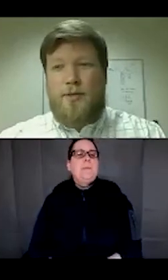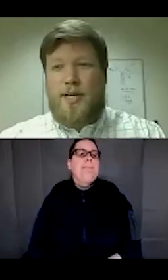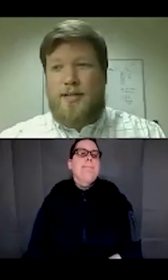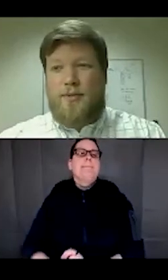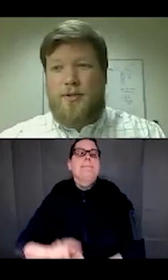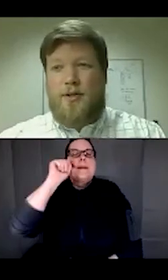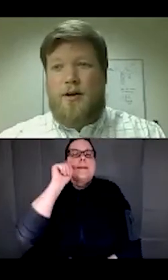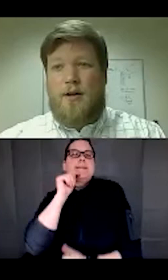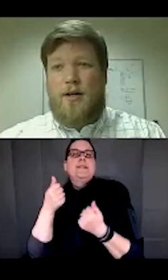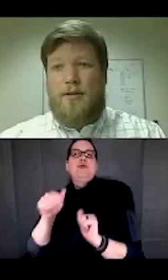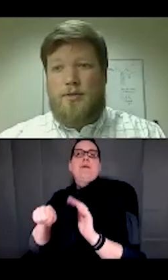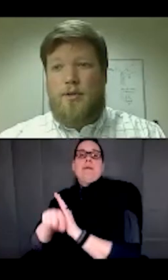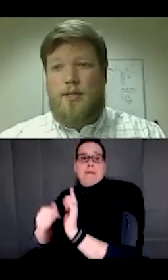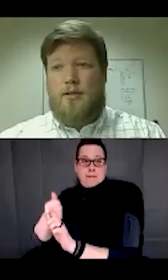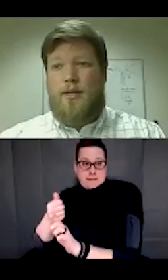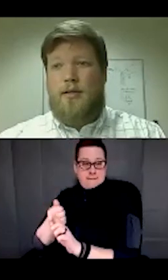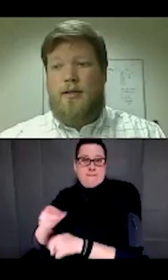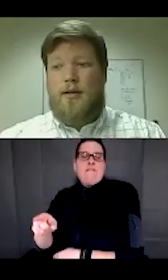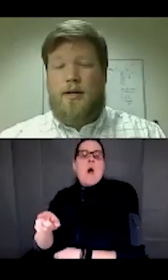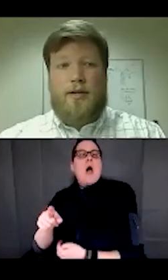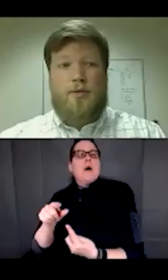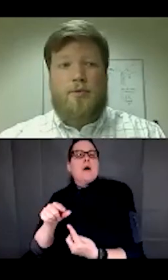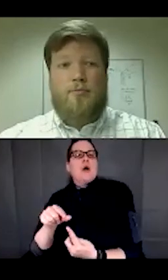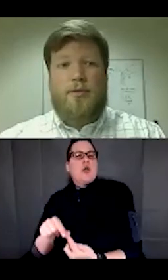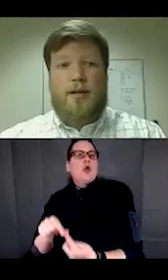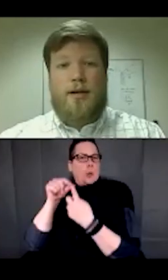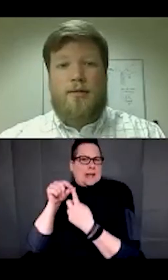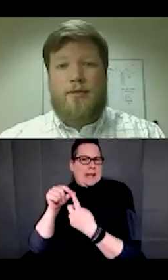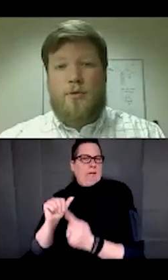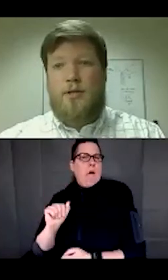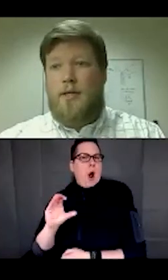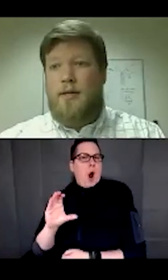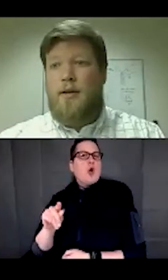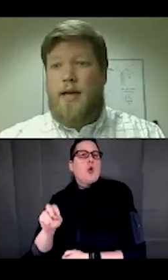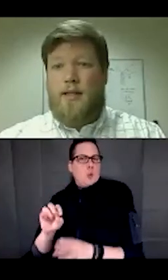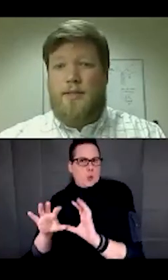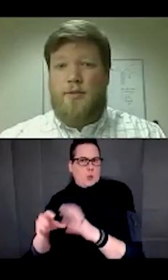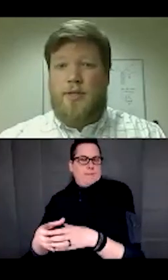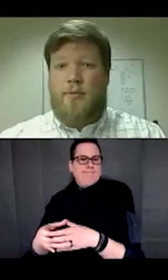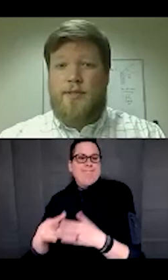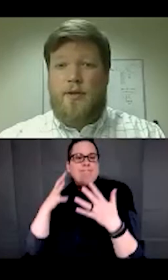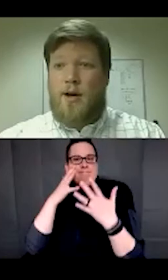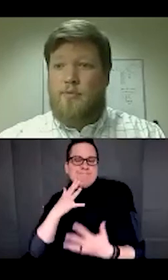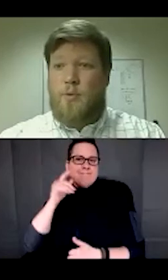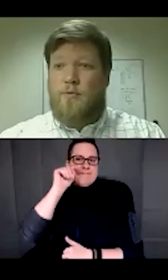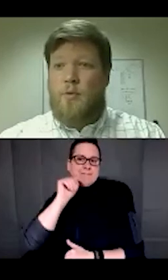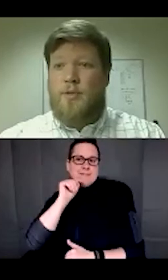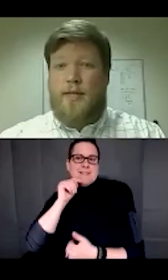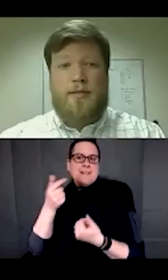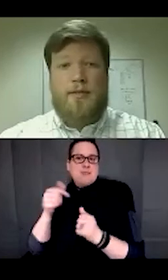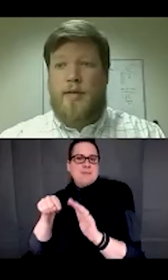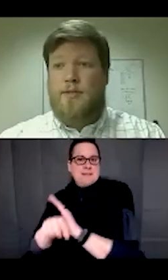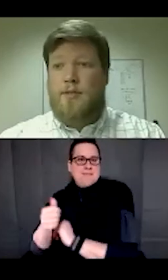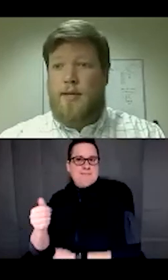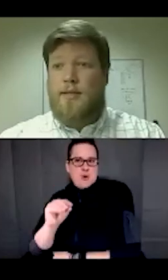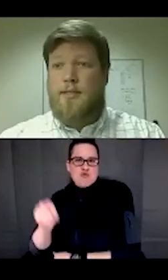Adolescent suicide attempters are a uniquely acute group. Unfortunately, adolescent suicide rates